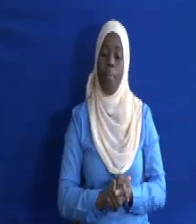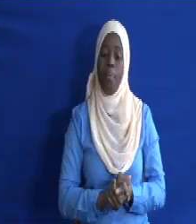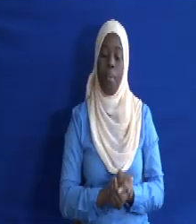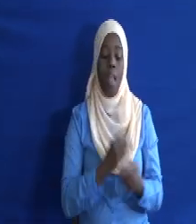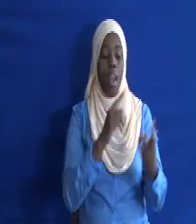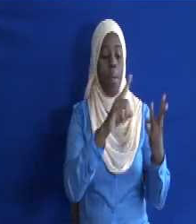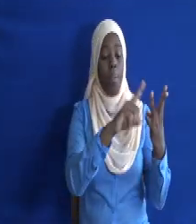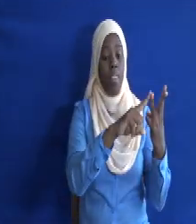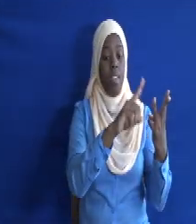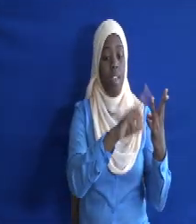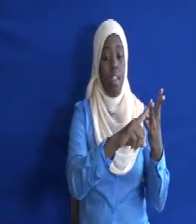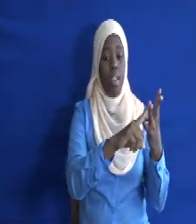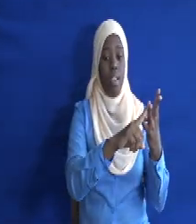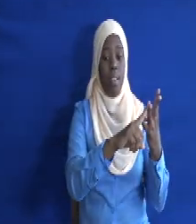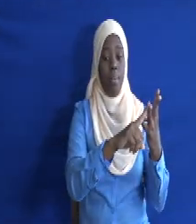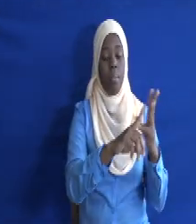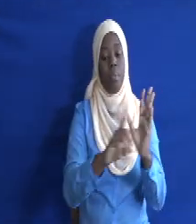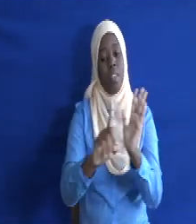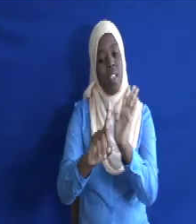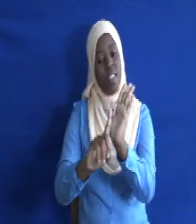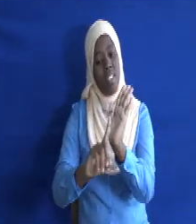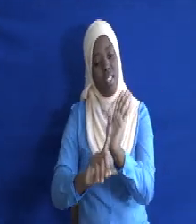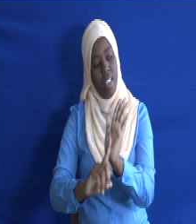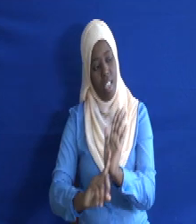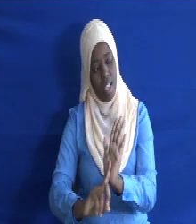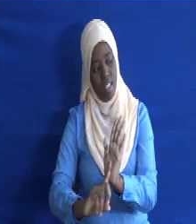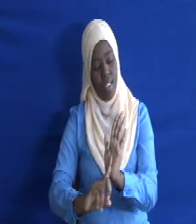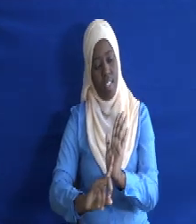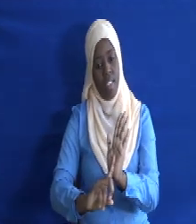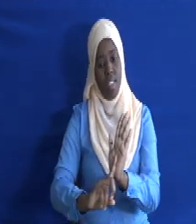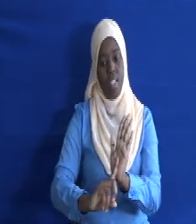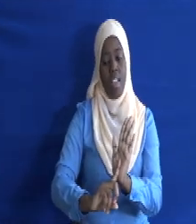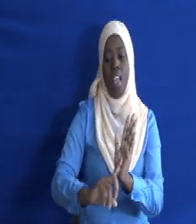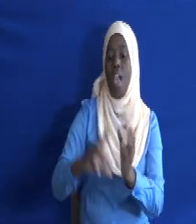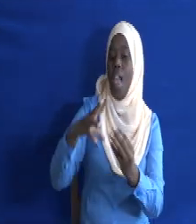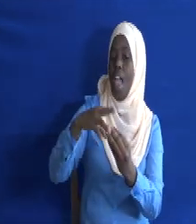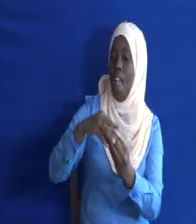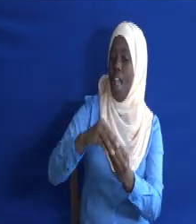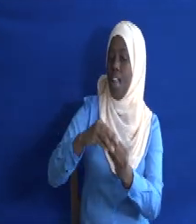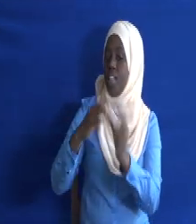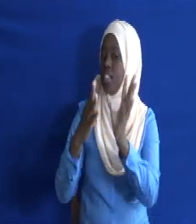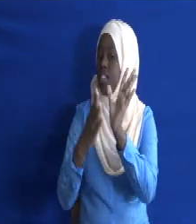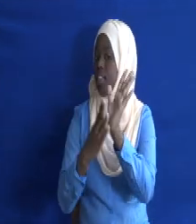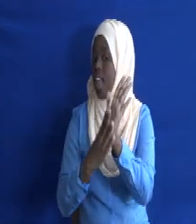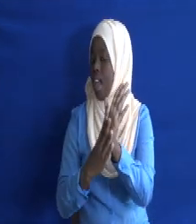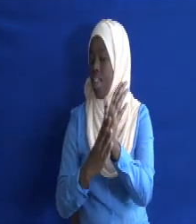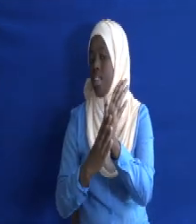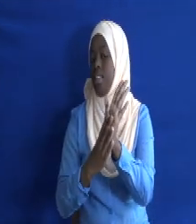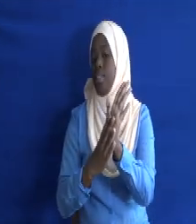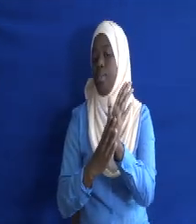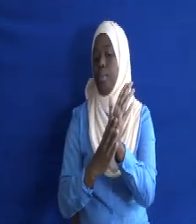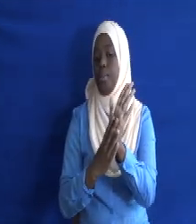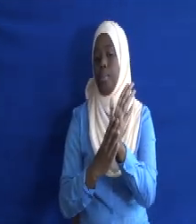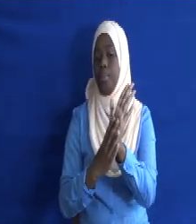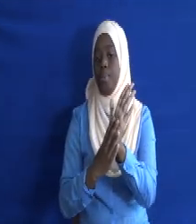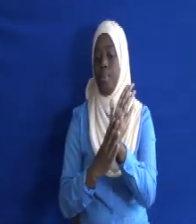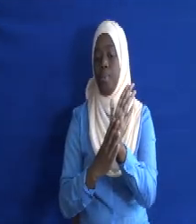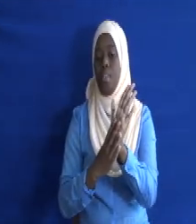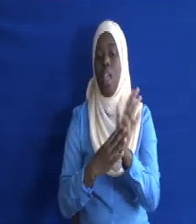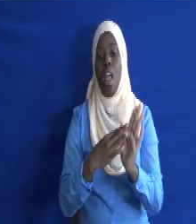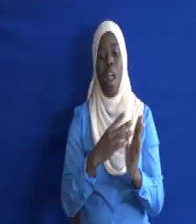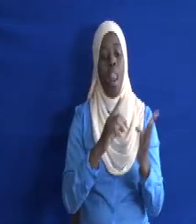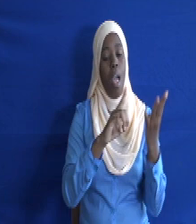5. Number 3, 6 and 9. Number 3, 6 and